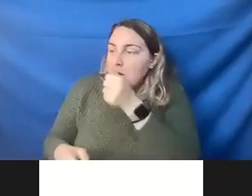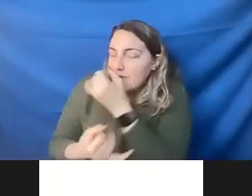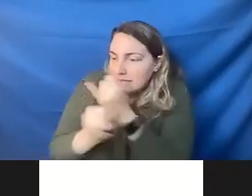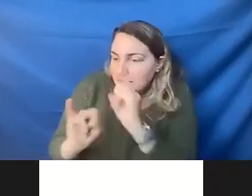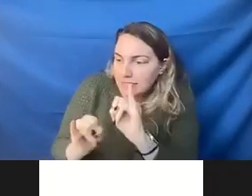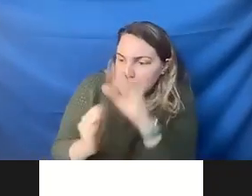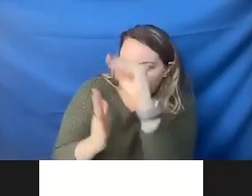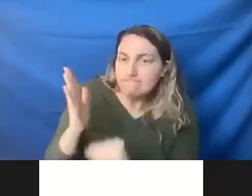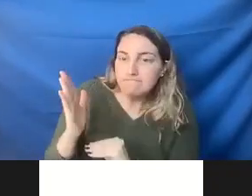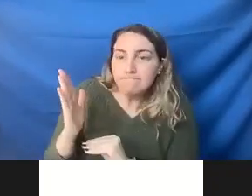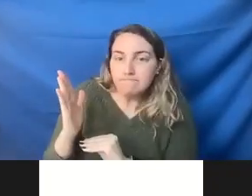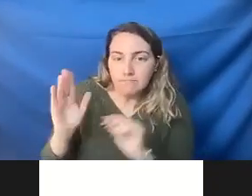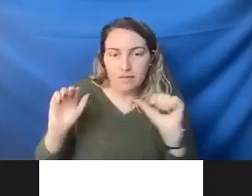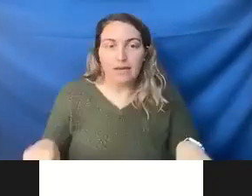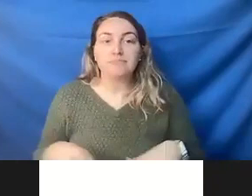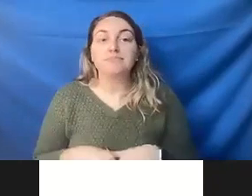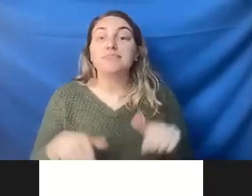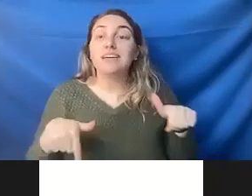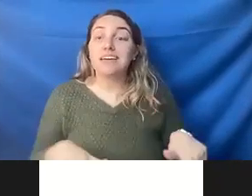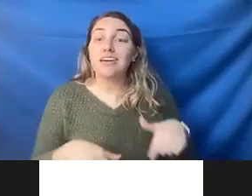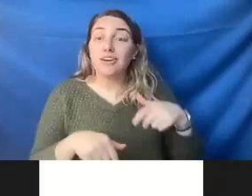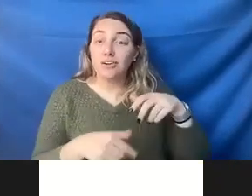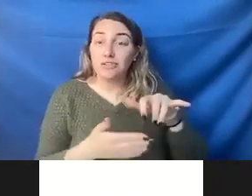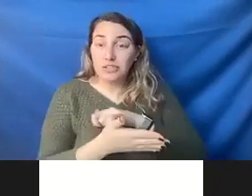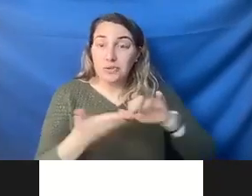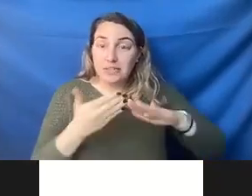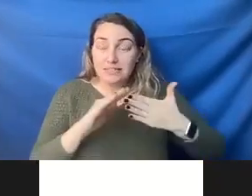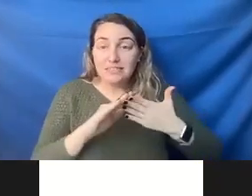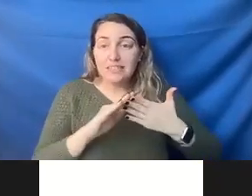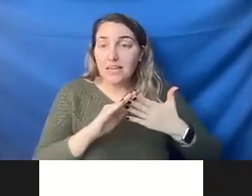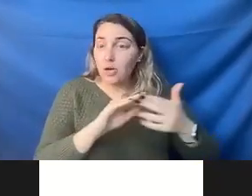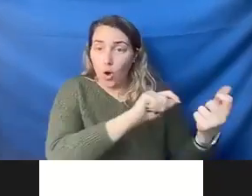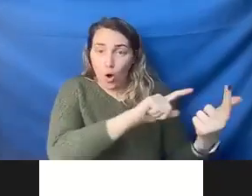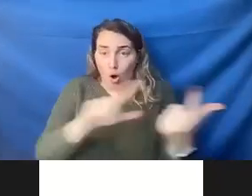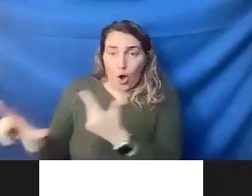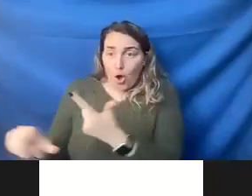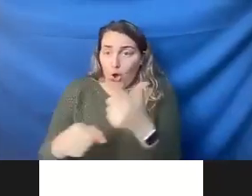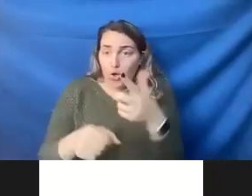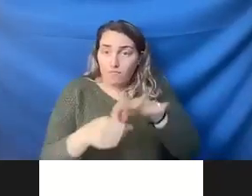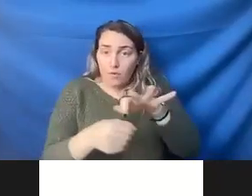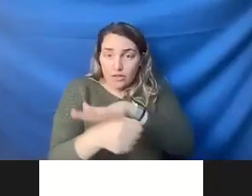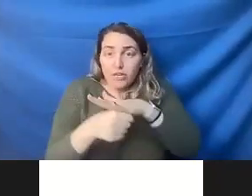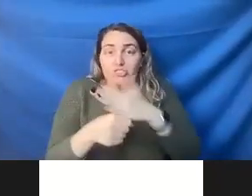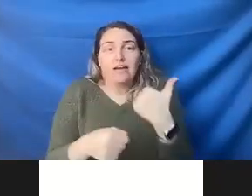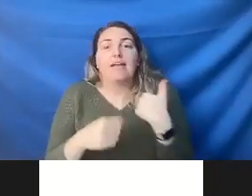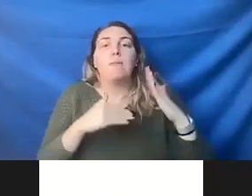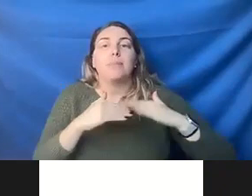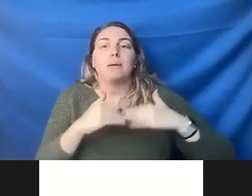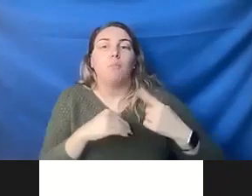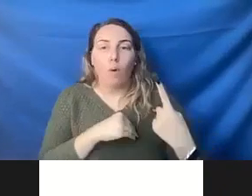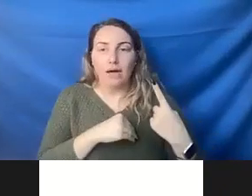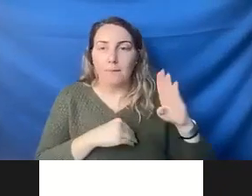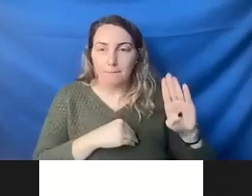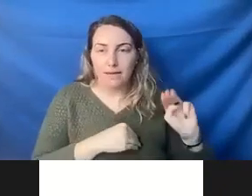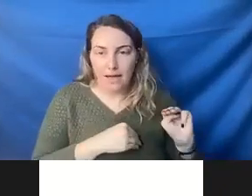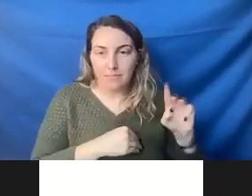site in New York City has at least one BMD. Many large poll sites have two. And the BMD that is